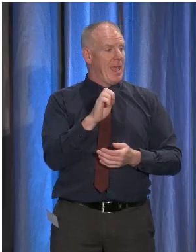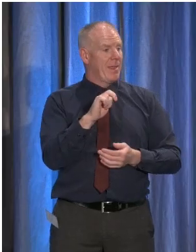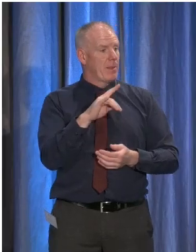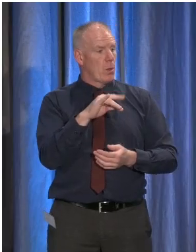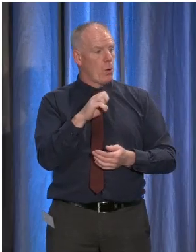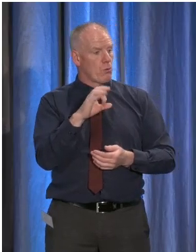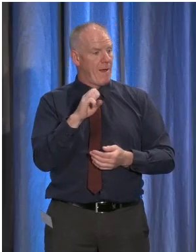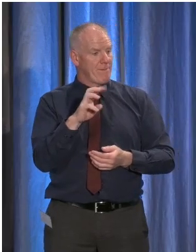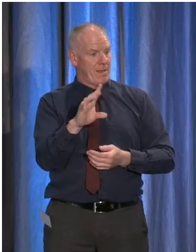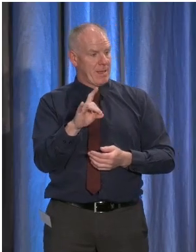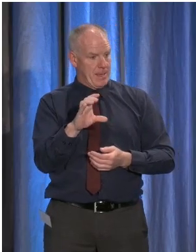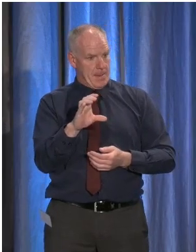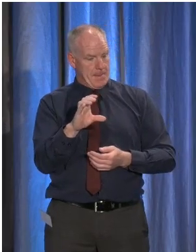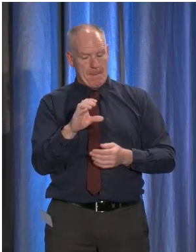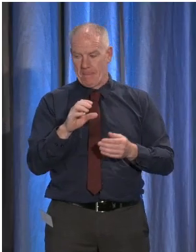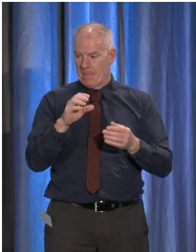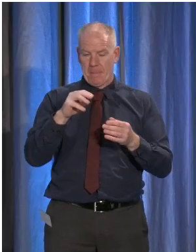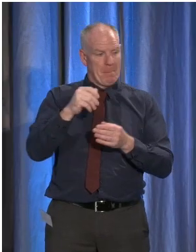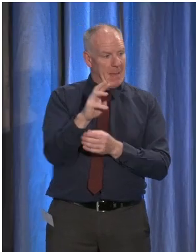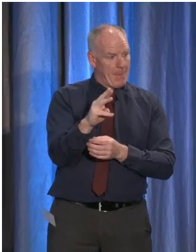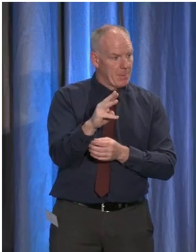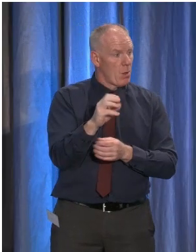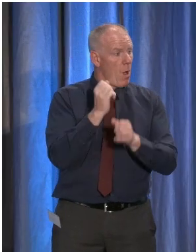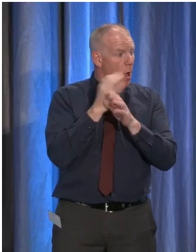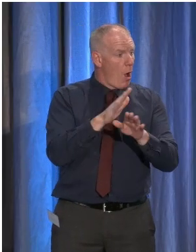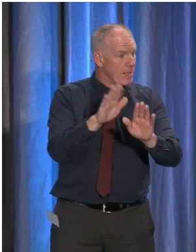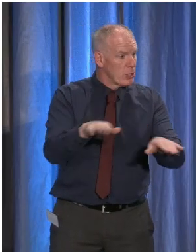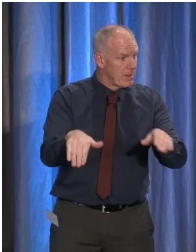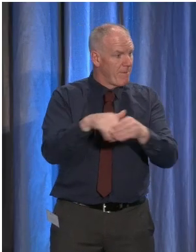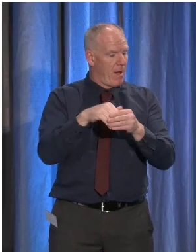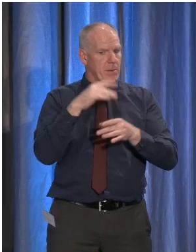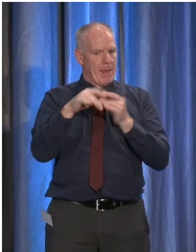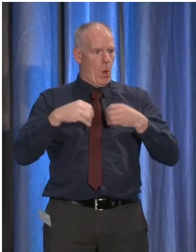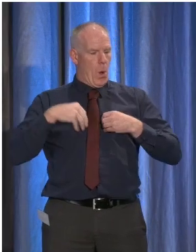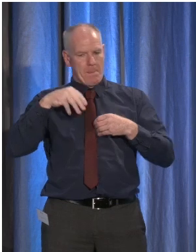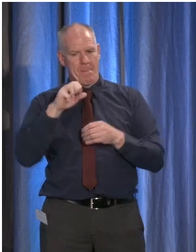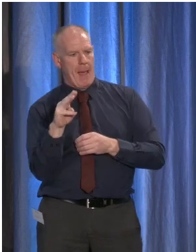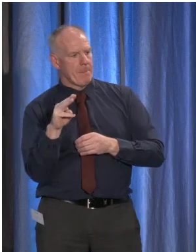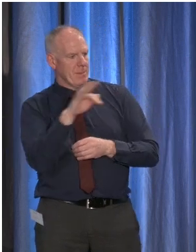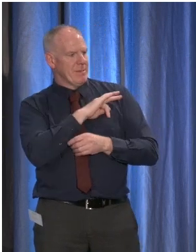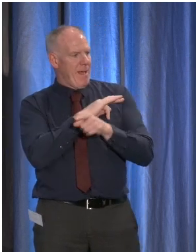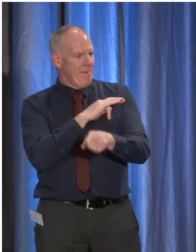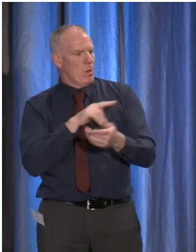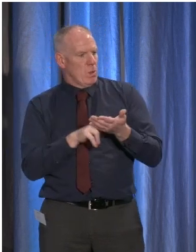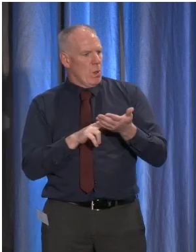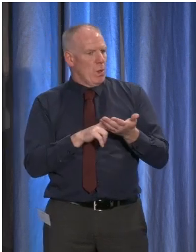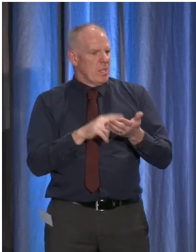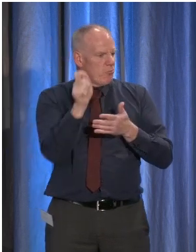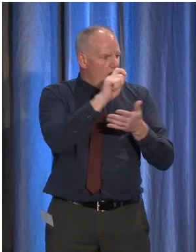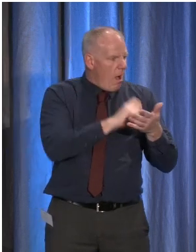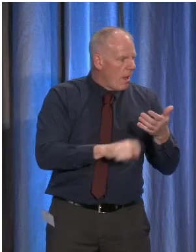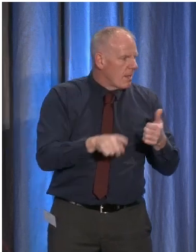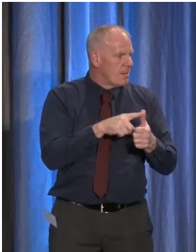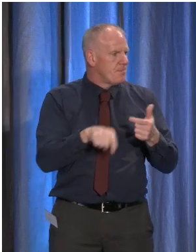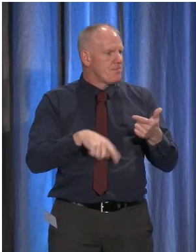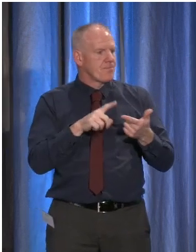ethnographic mapping to do this. So every child who participated created a map where they were able to use drawing, they were